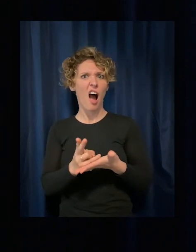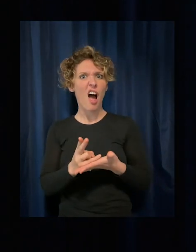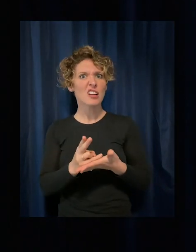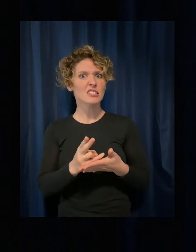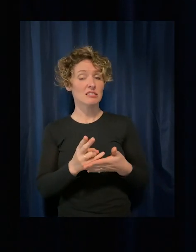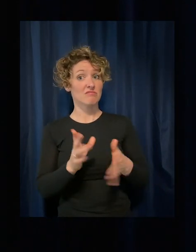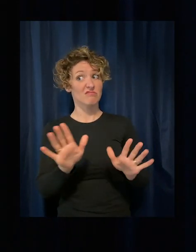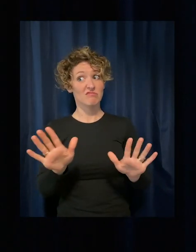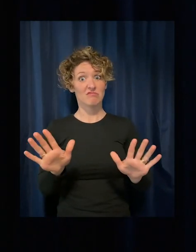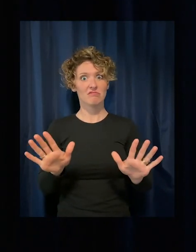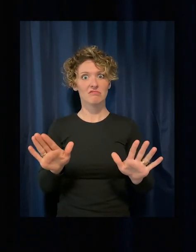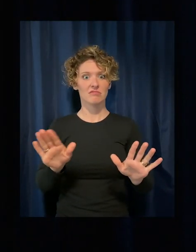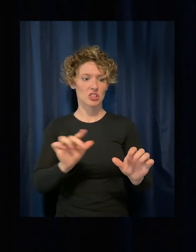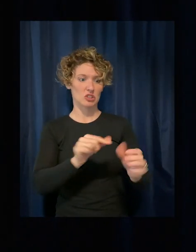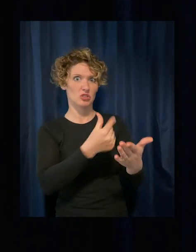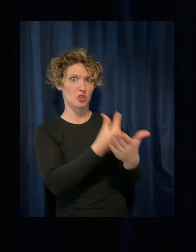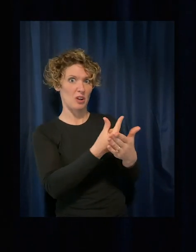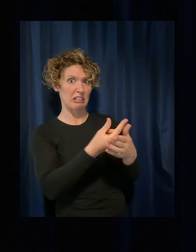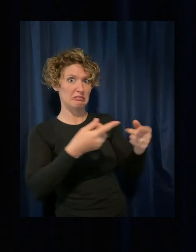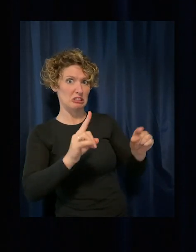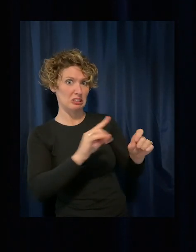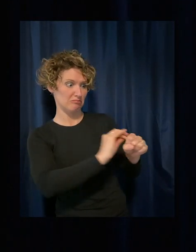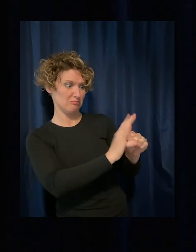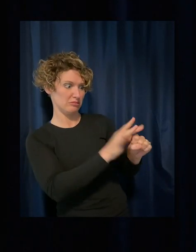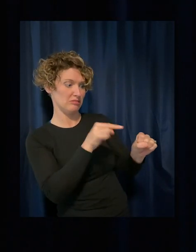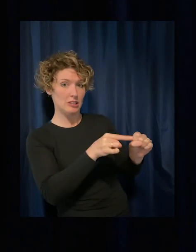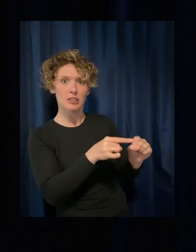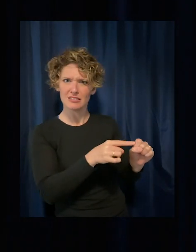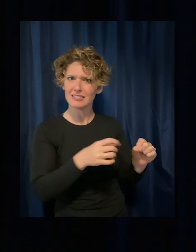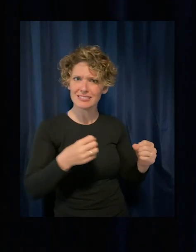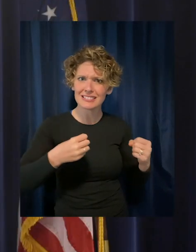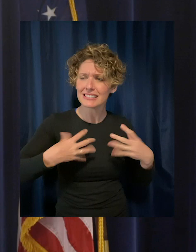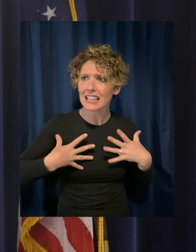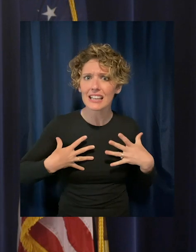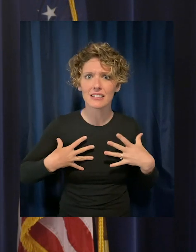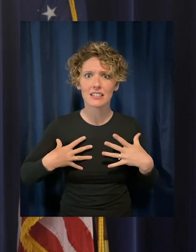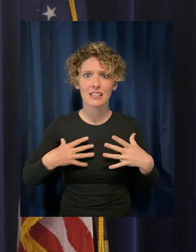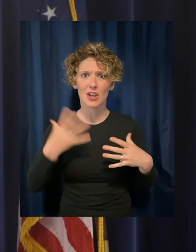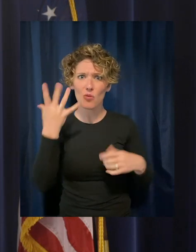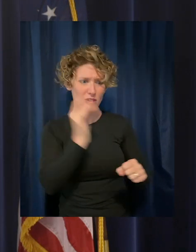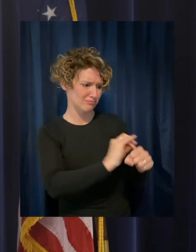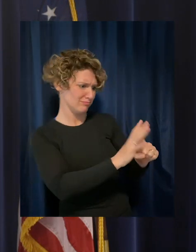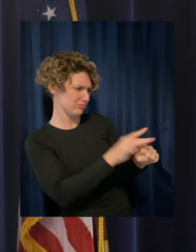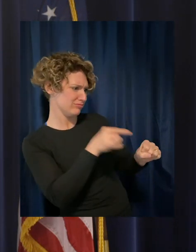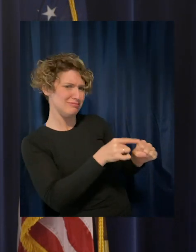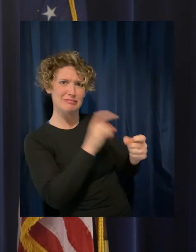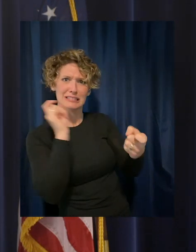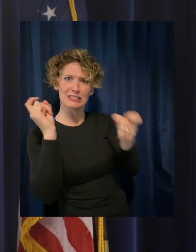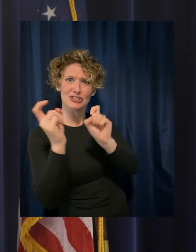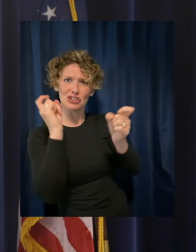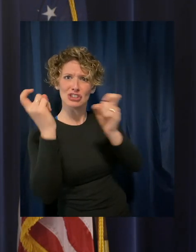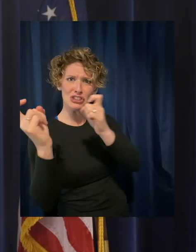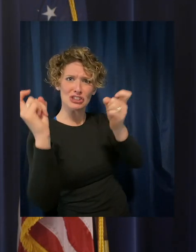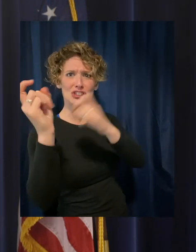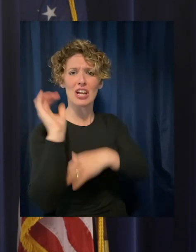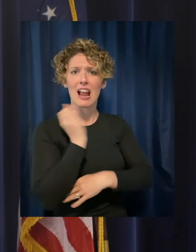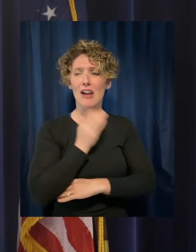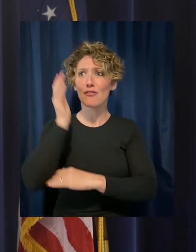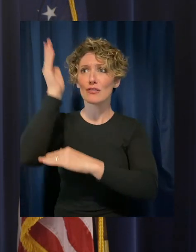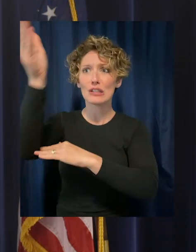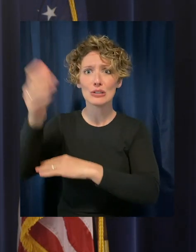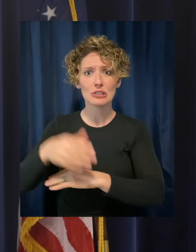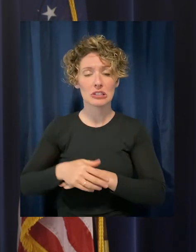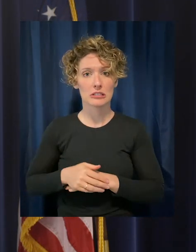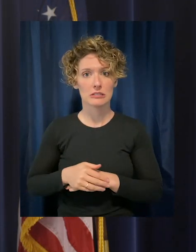scary. COVID-19 will define our future and change the world like few events can. Unlike other classes, we cannot count on